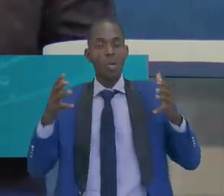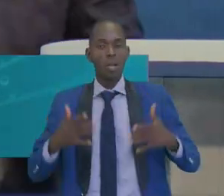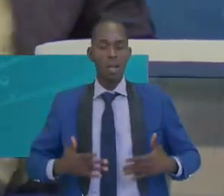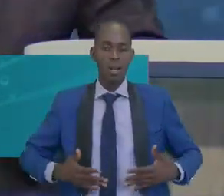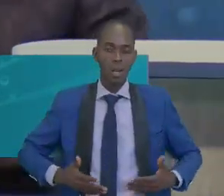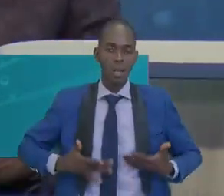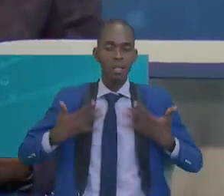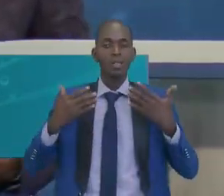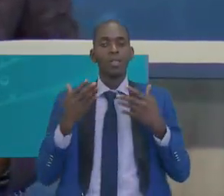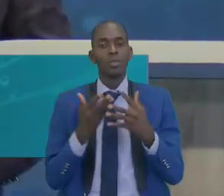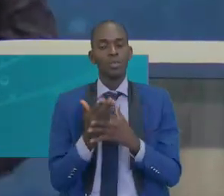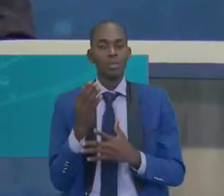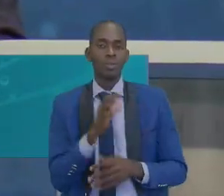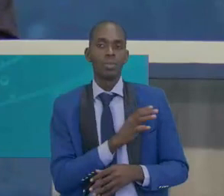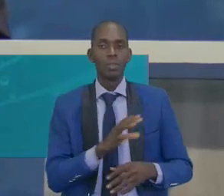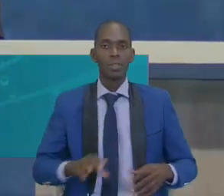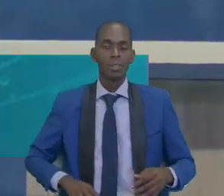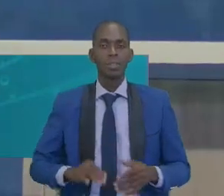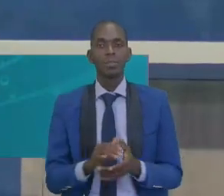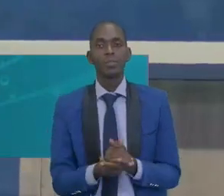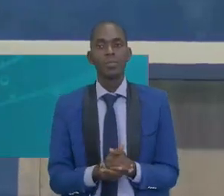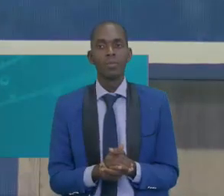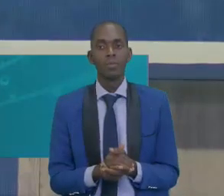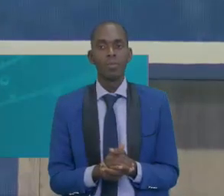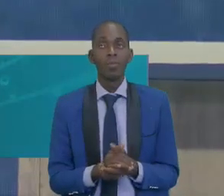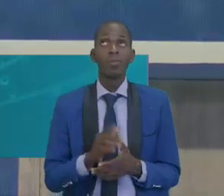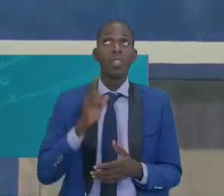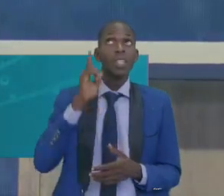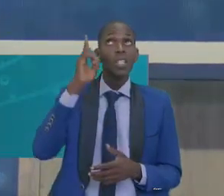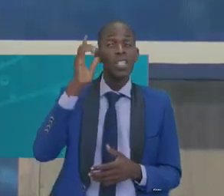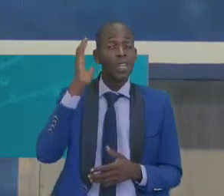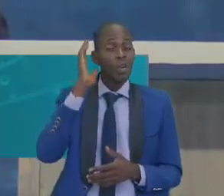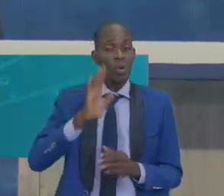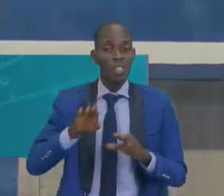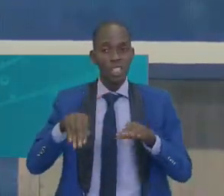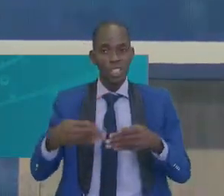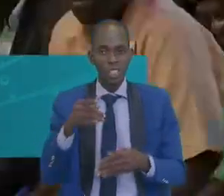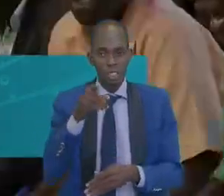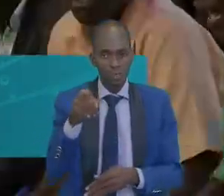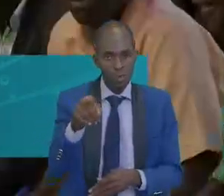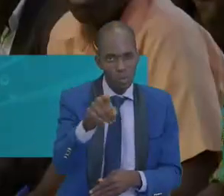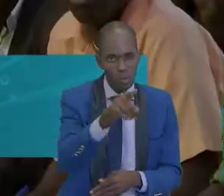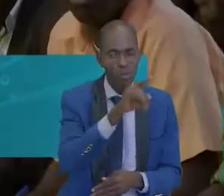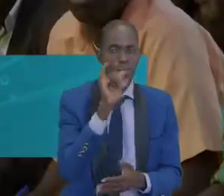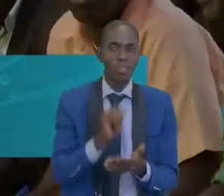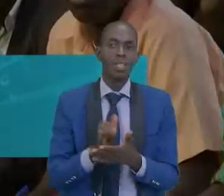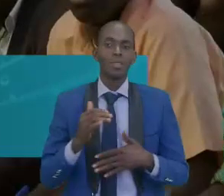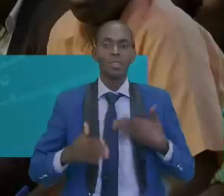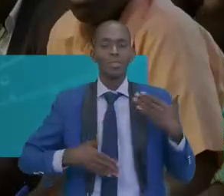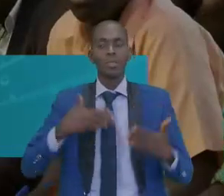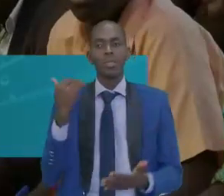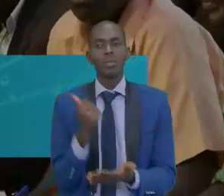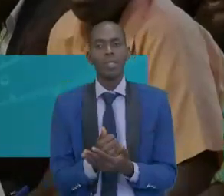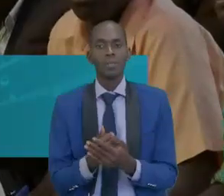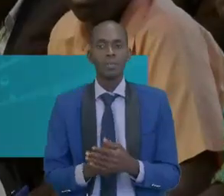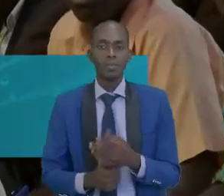Christ. He will give you that joy. There are three things